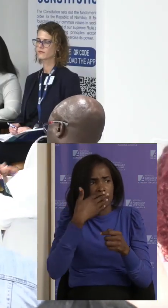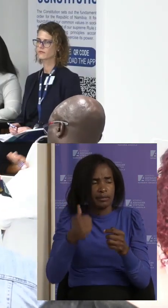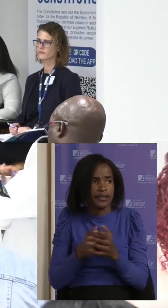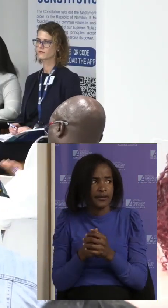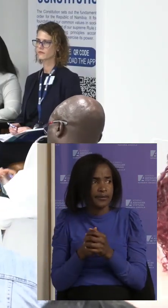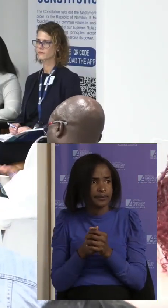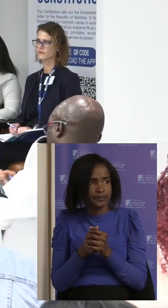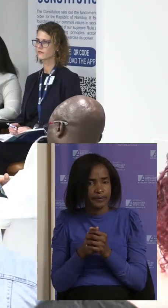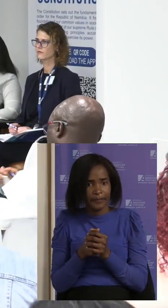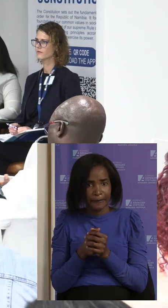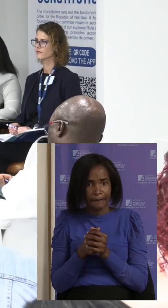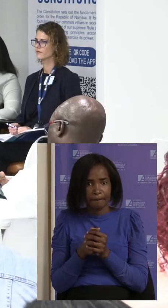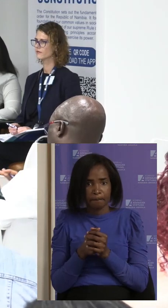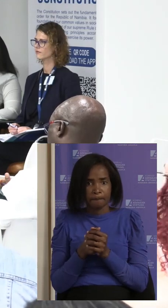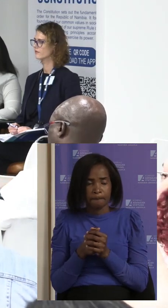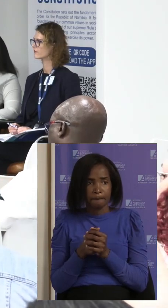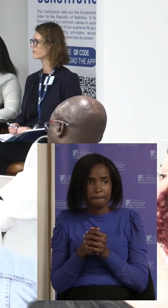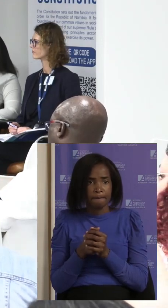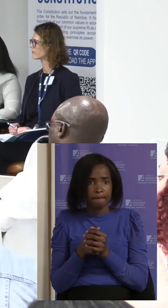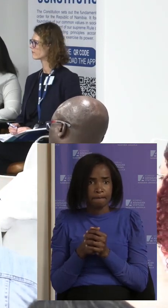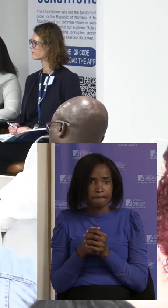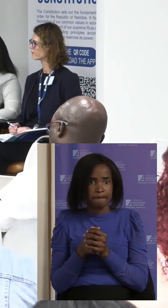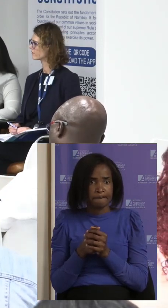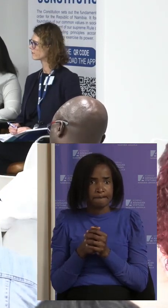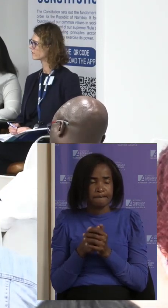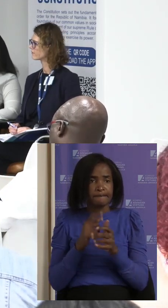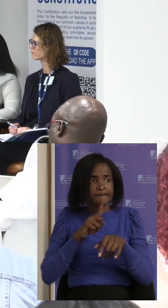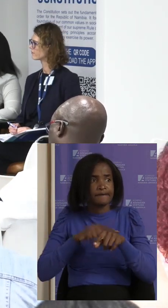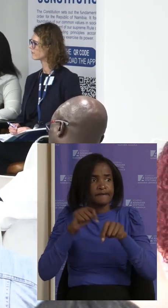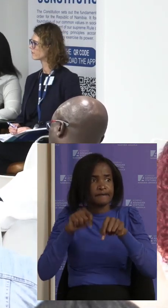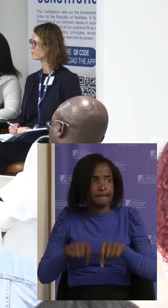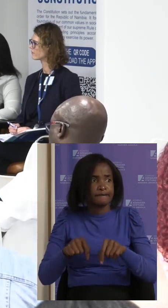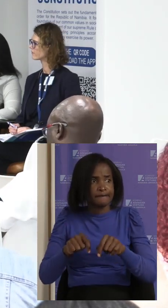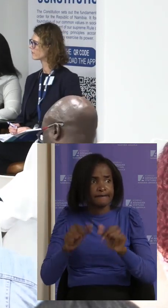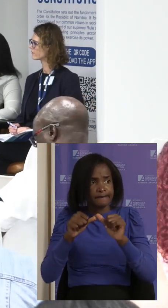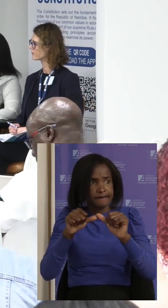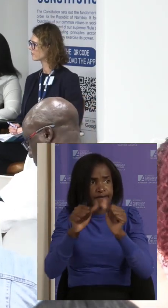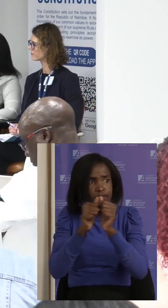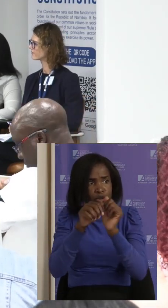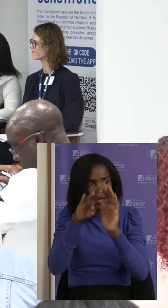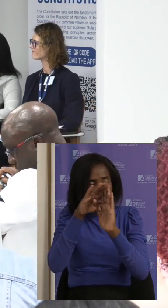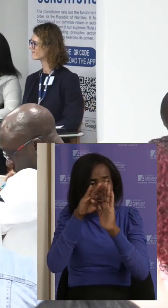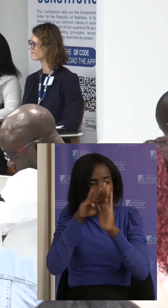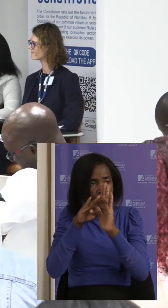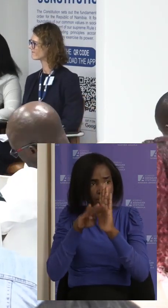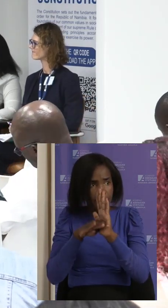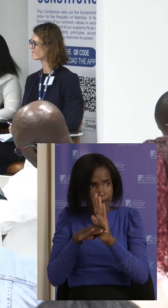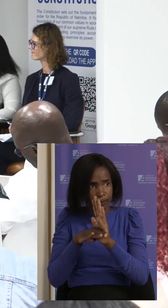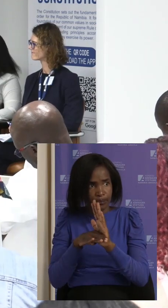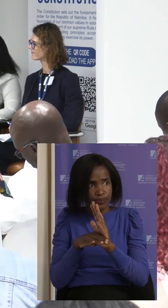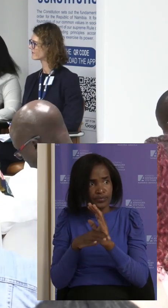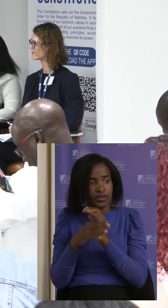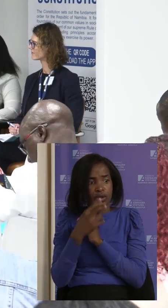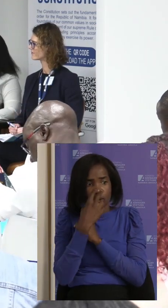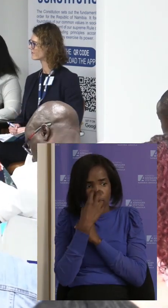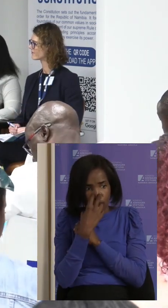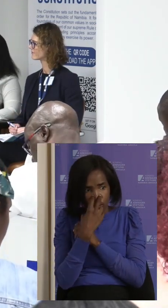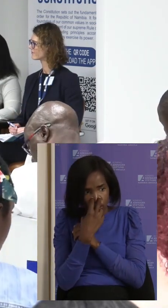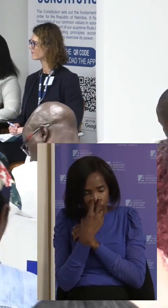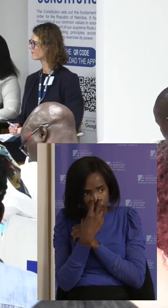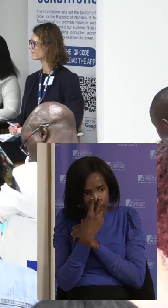Philander. I think at this juncture, we are going to move on with our program, and we are going to look at the next item